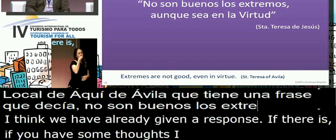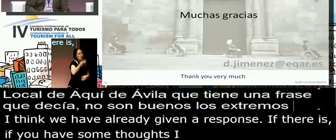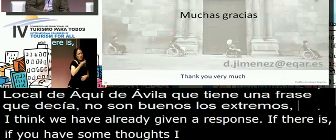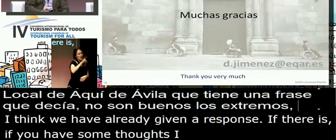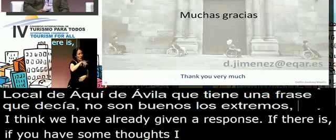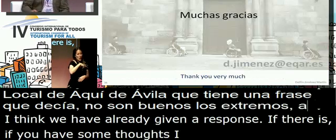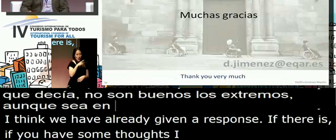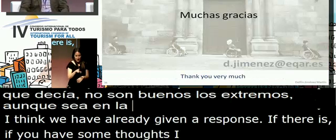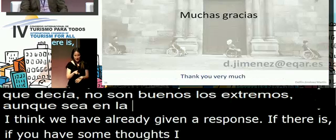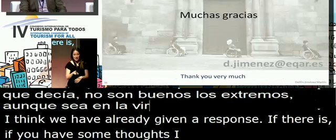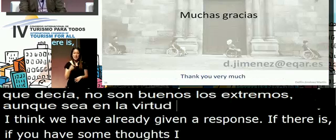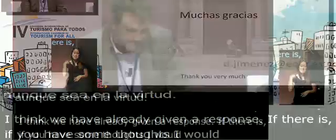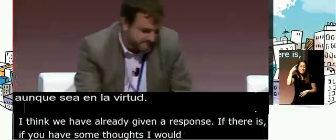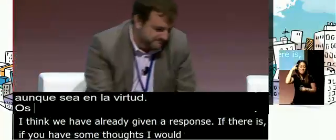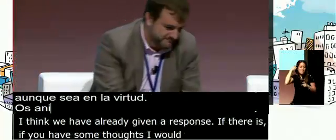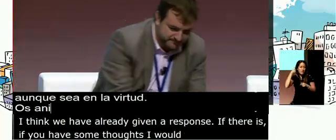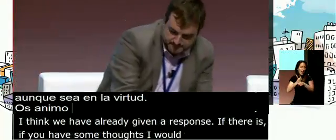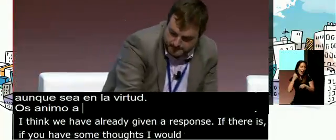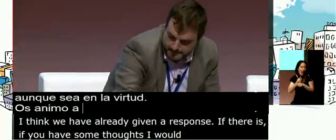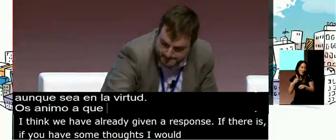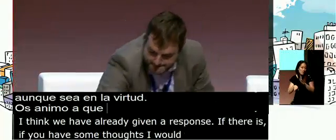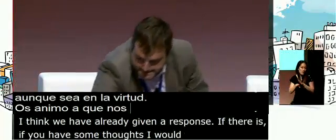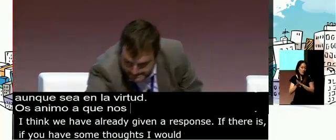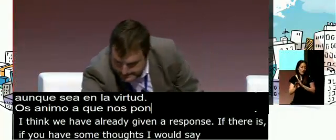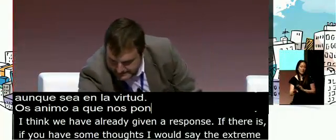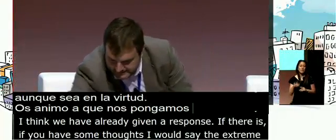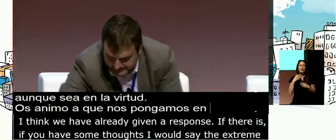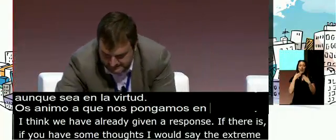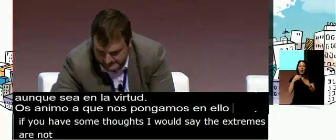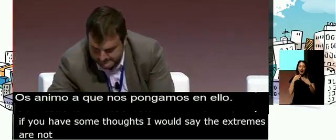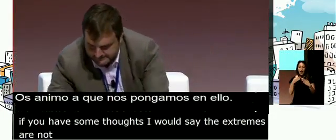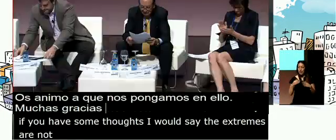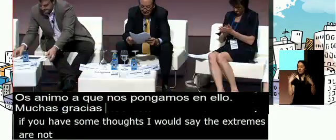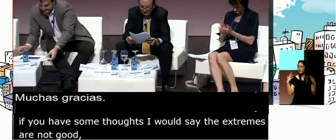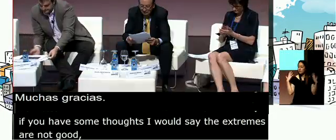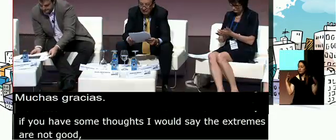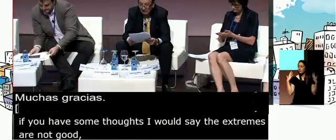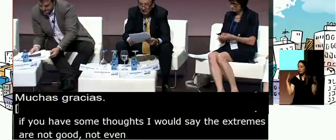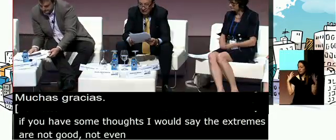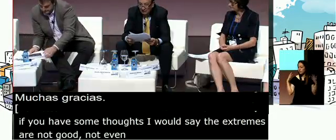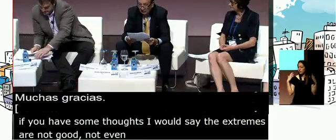Saint Therese. The extremes are not good, not even in virtue. Thank you very much.